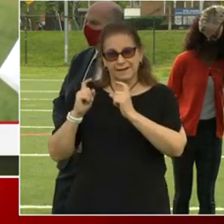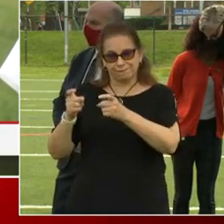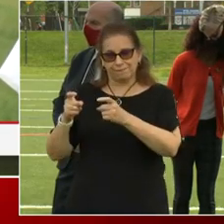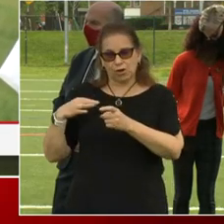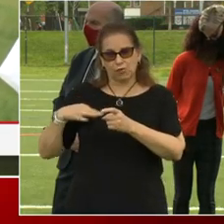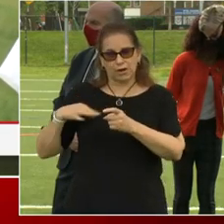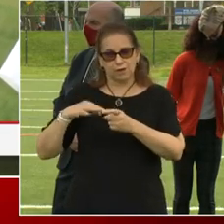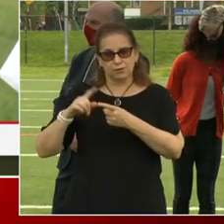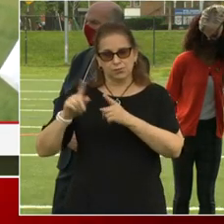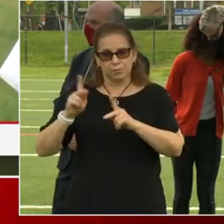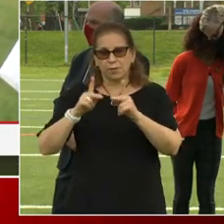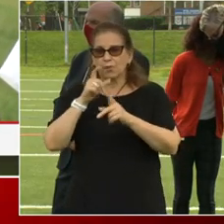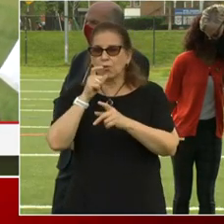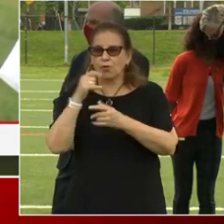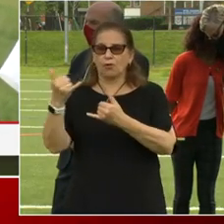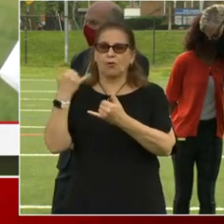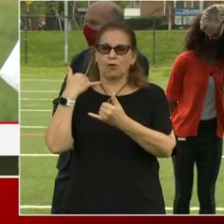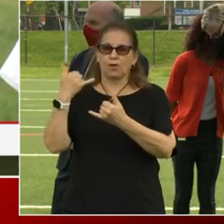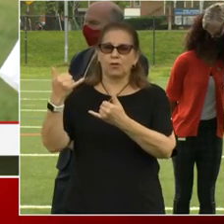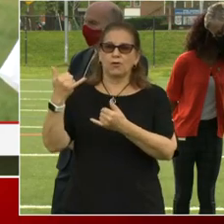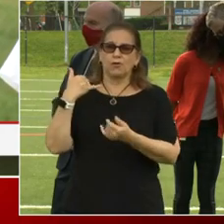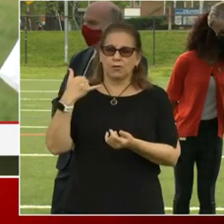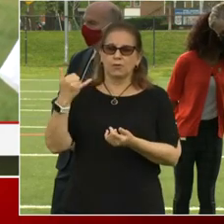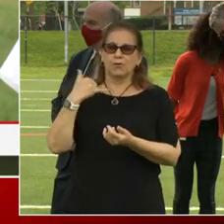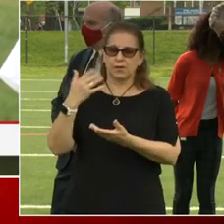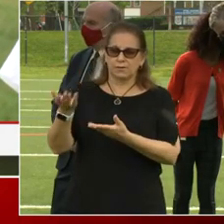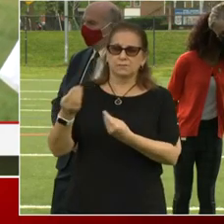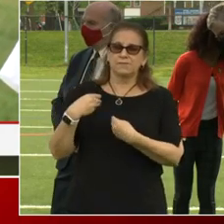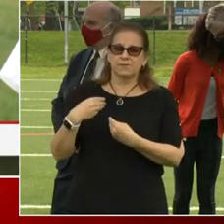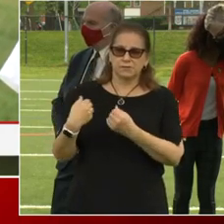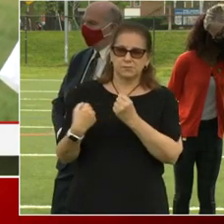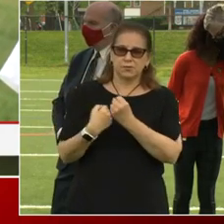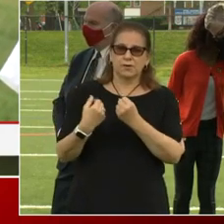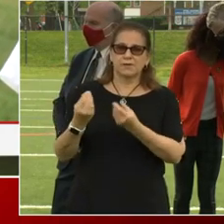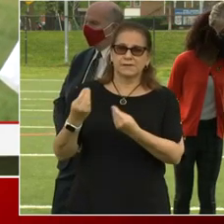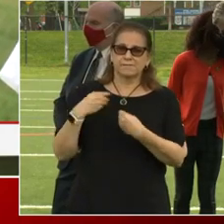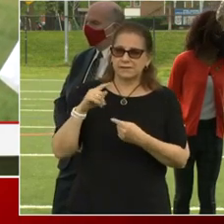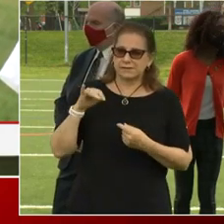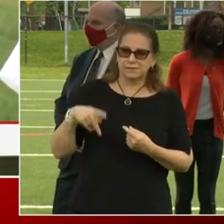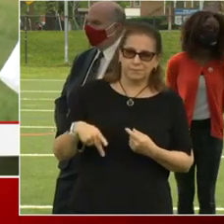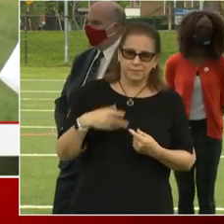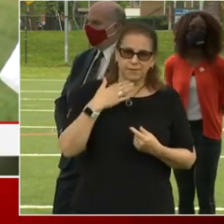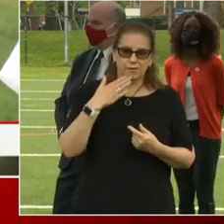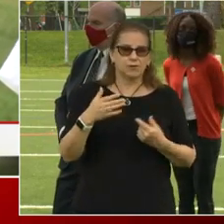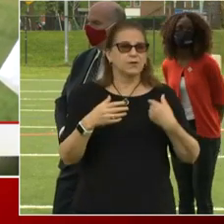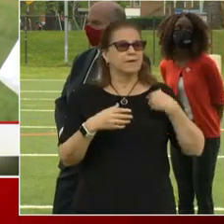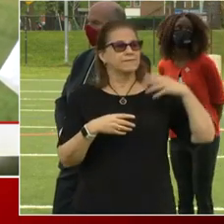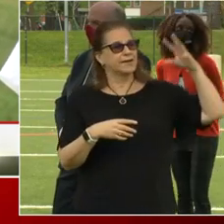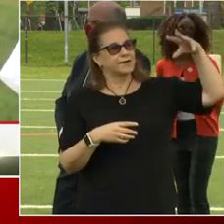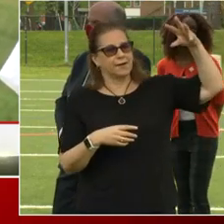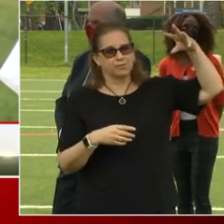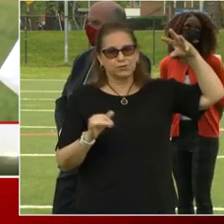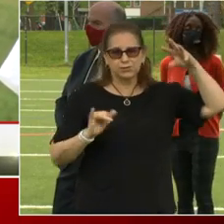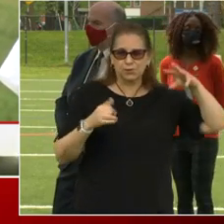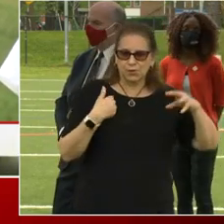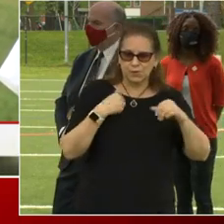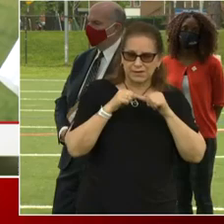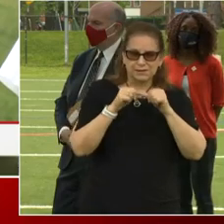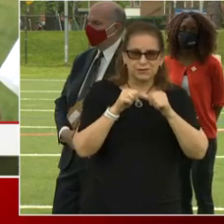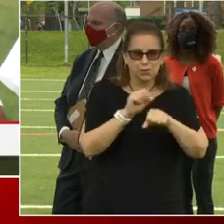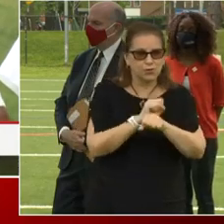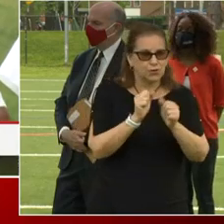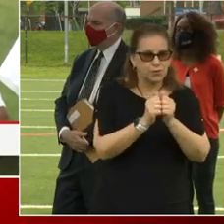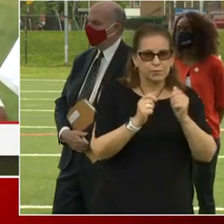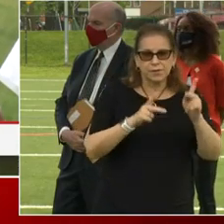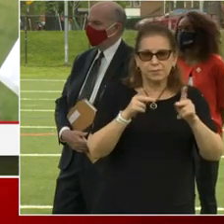in, but it should be more of that going on. And I'm looking forward to it, Tom. We'll continue to press on. We'll continue to work with community to do the things